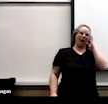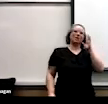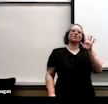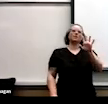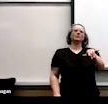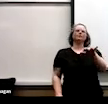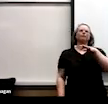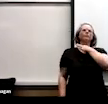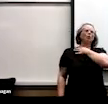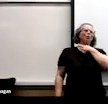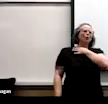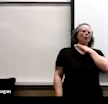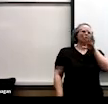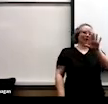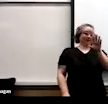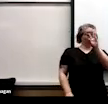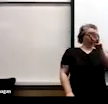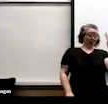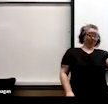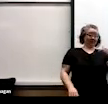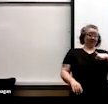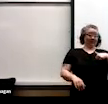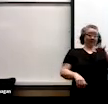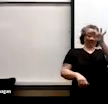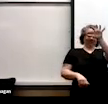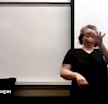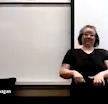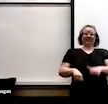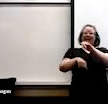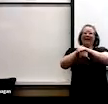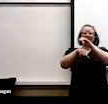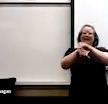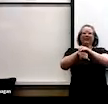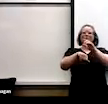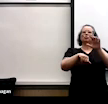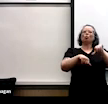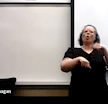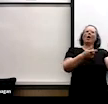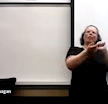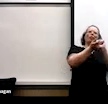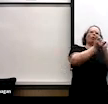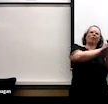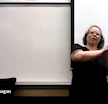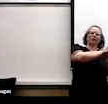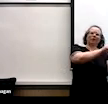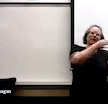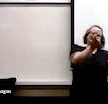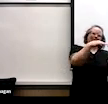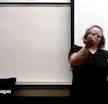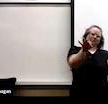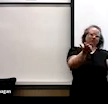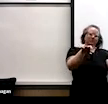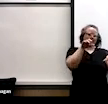one, I believe, has a Spanish version. I think that so on My Health Passport, there are some that are available in French.